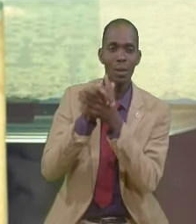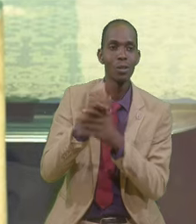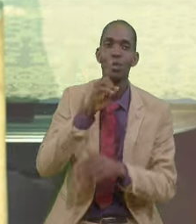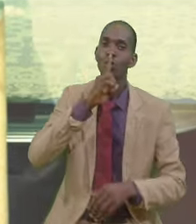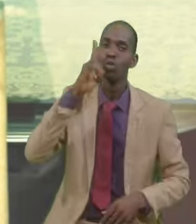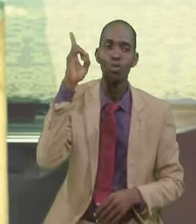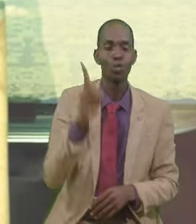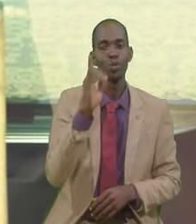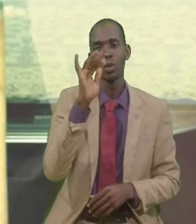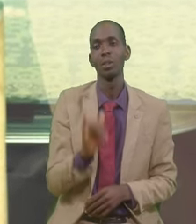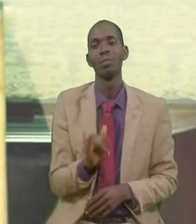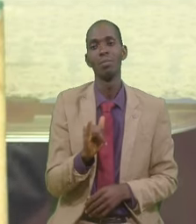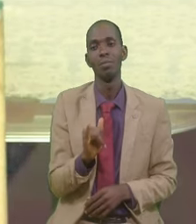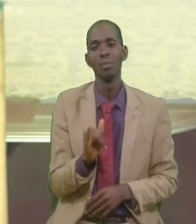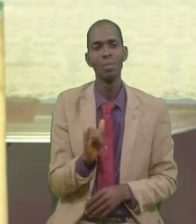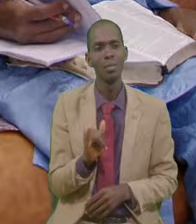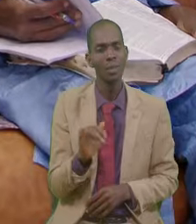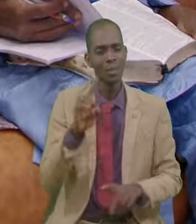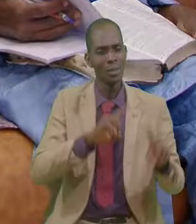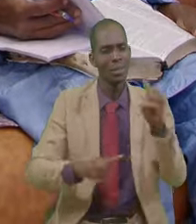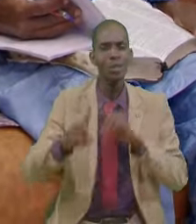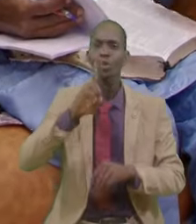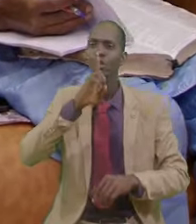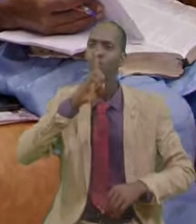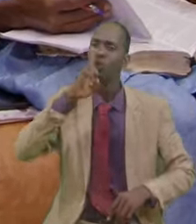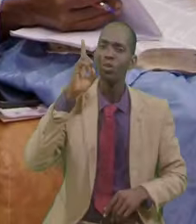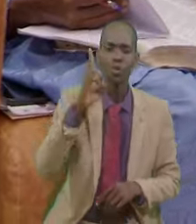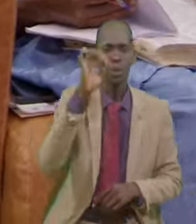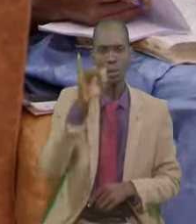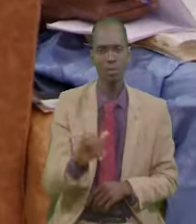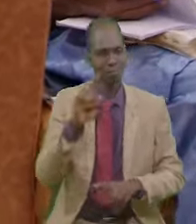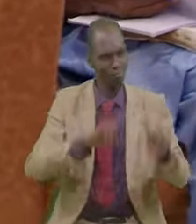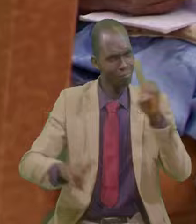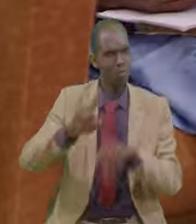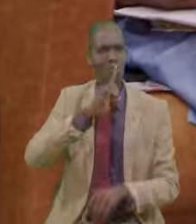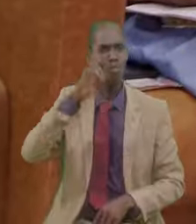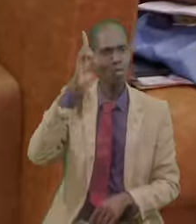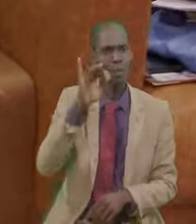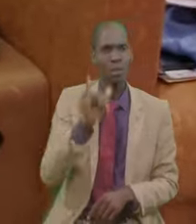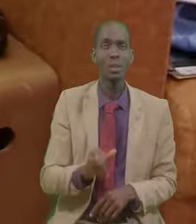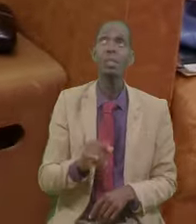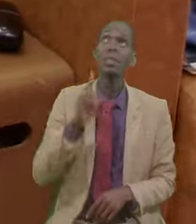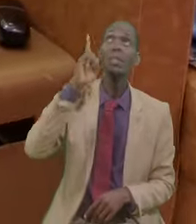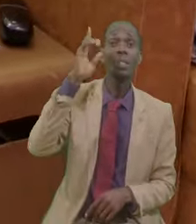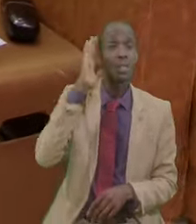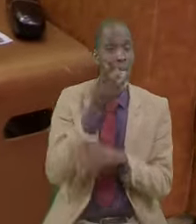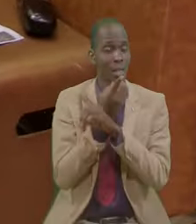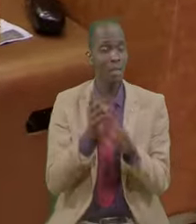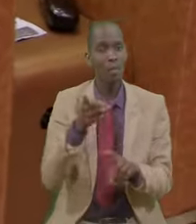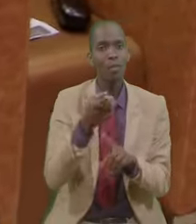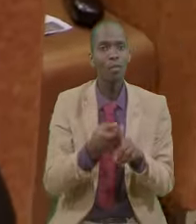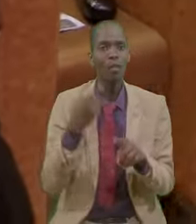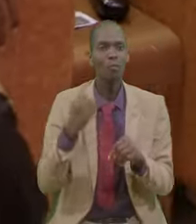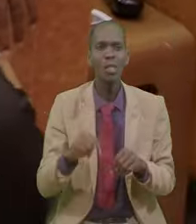Surely, help me shout the word surely. Surely he shall deliver thee from the